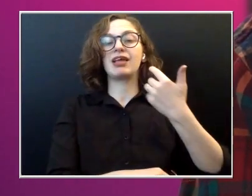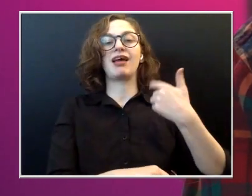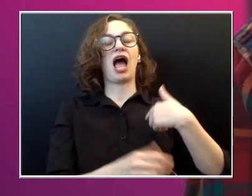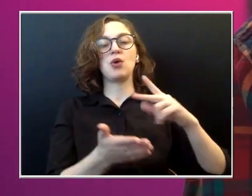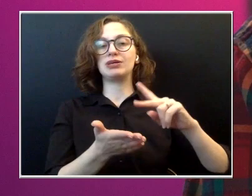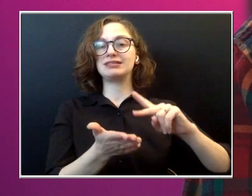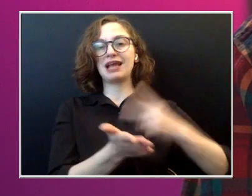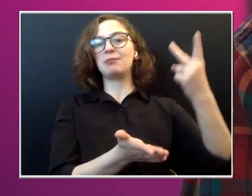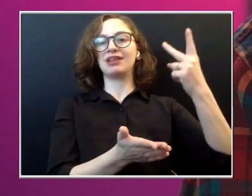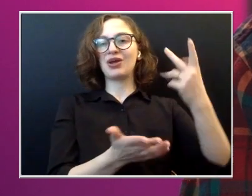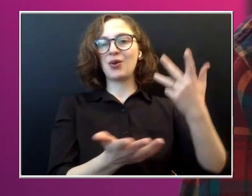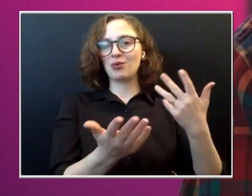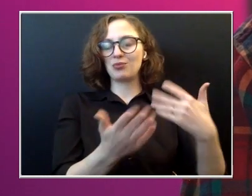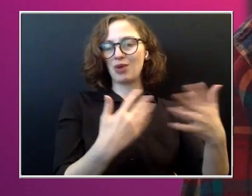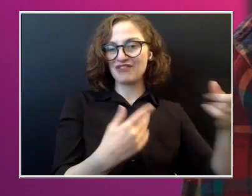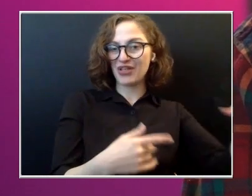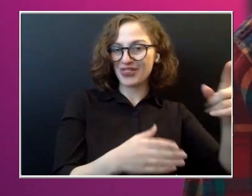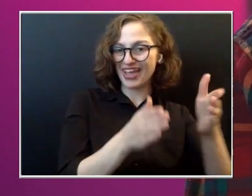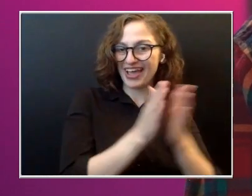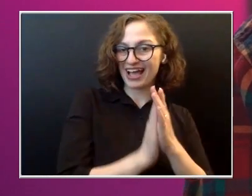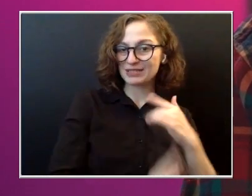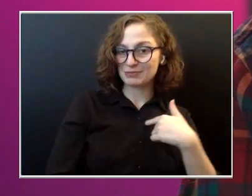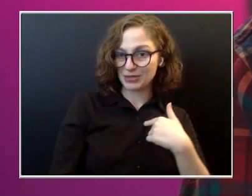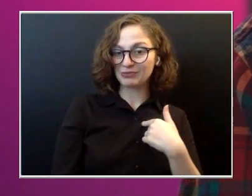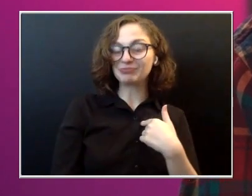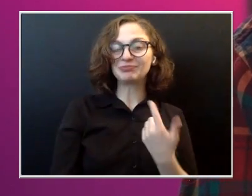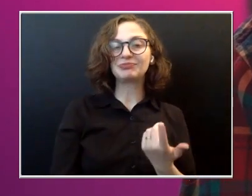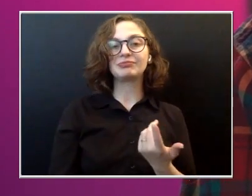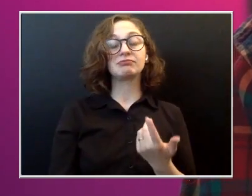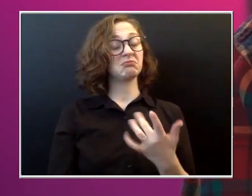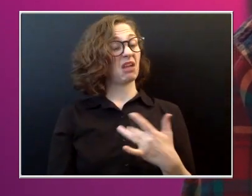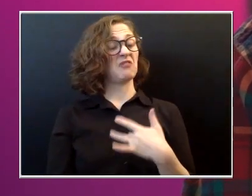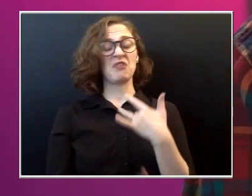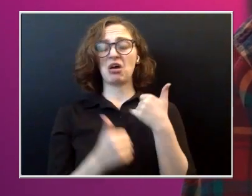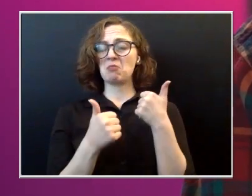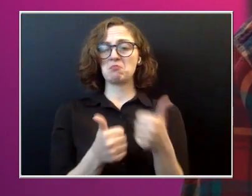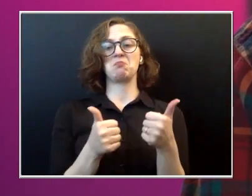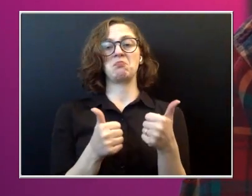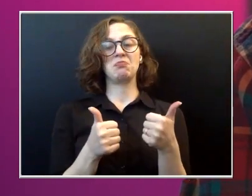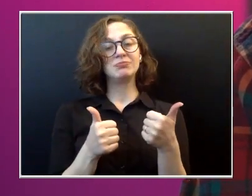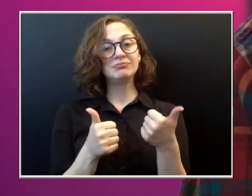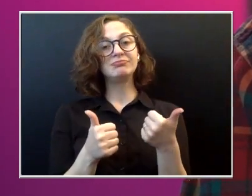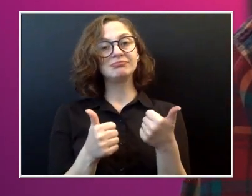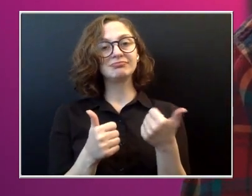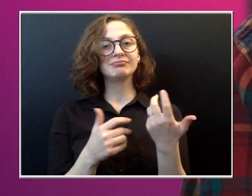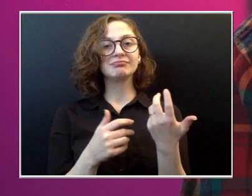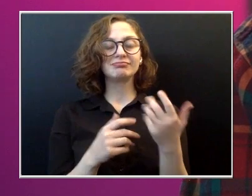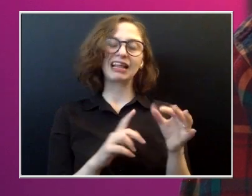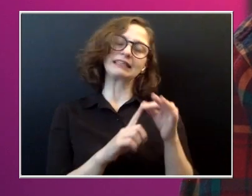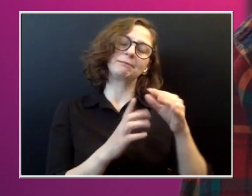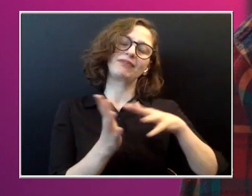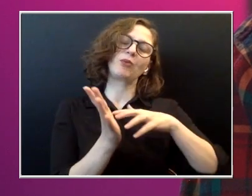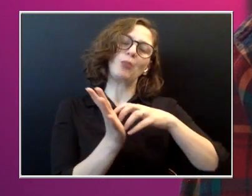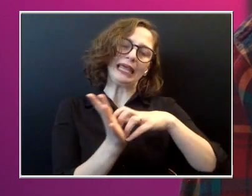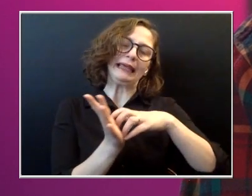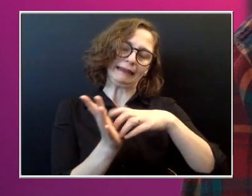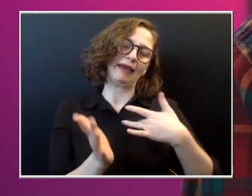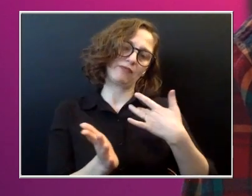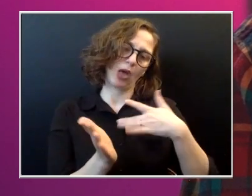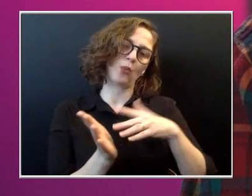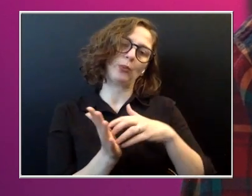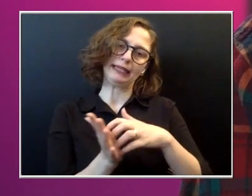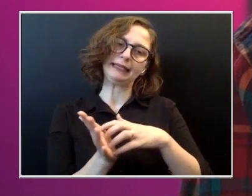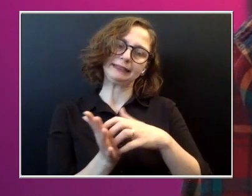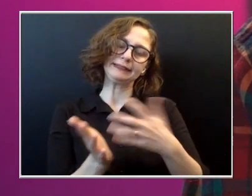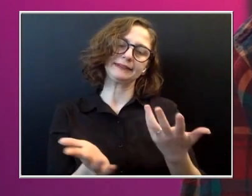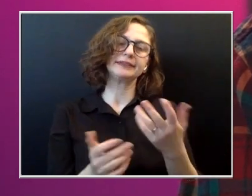to do, and I felt really good, except for weak, and it was just